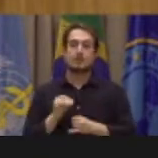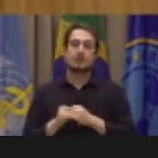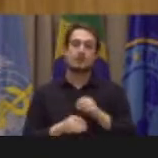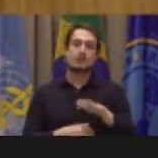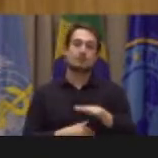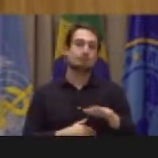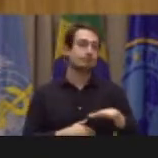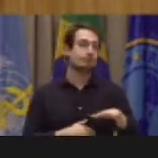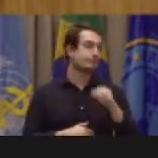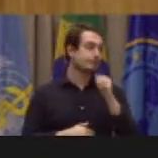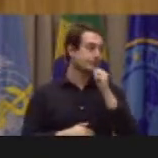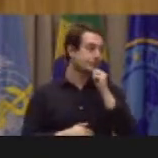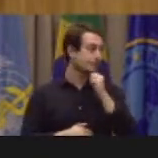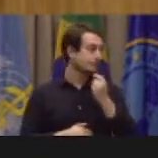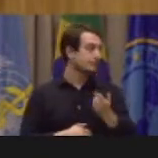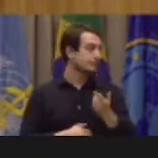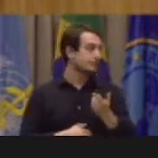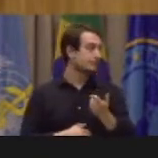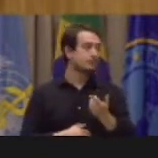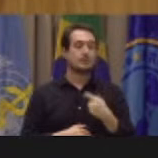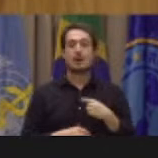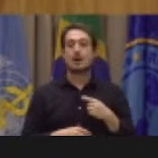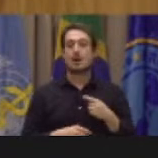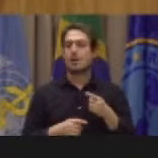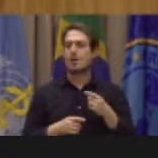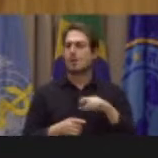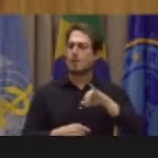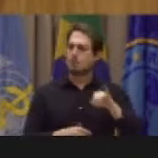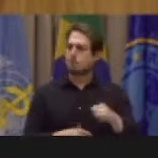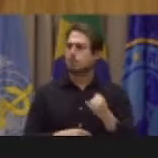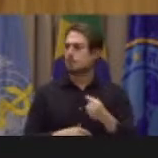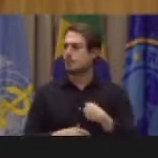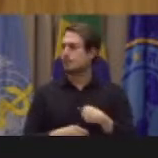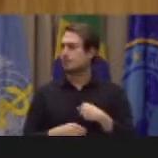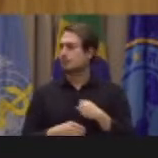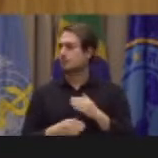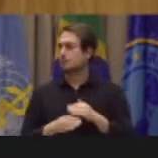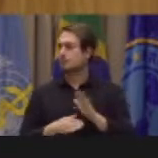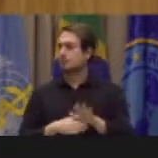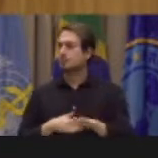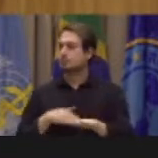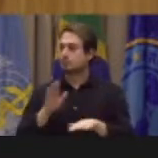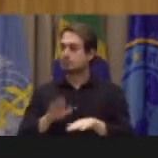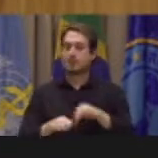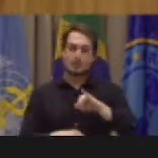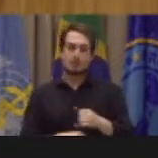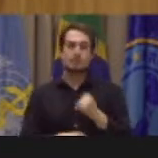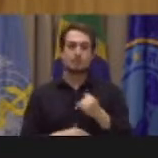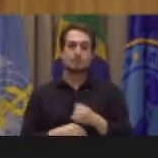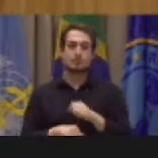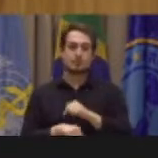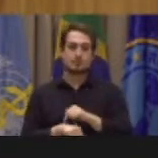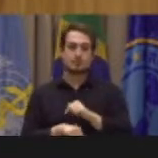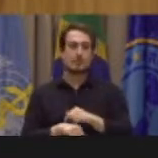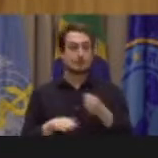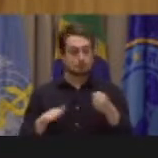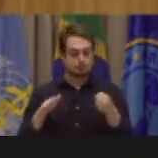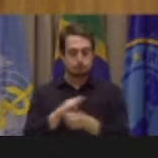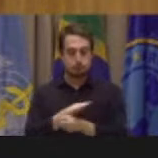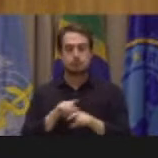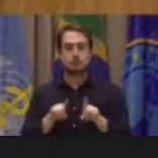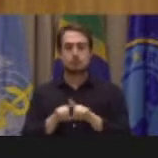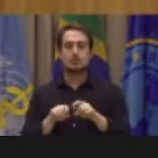and we don't have all the sectors yet. We have huge opportunities to cut